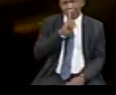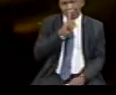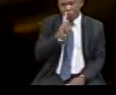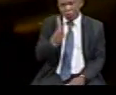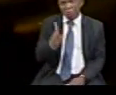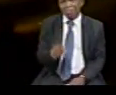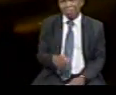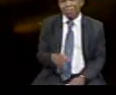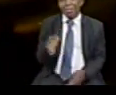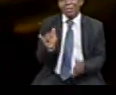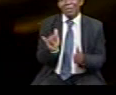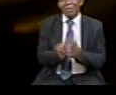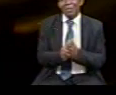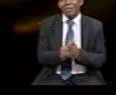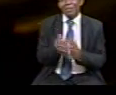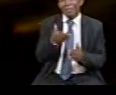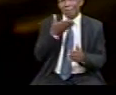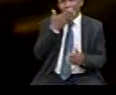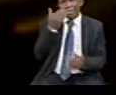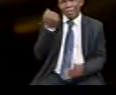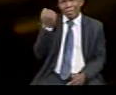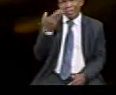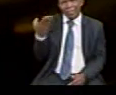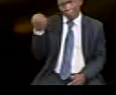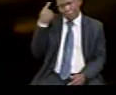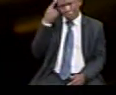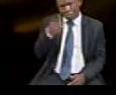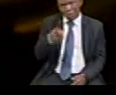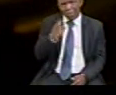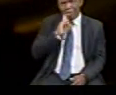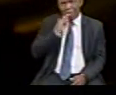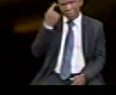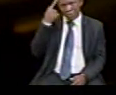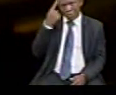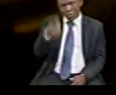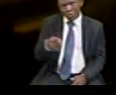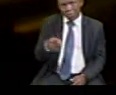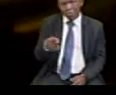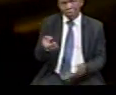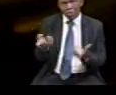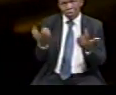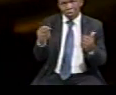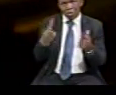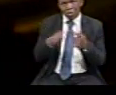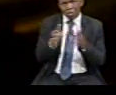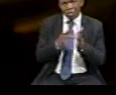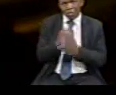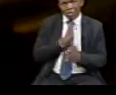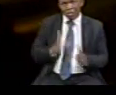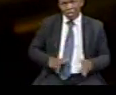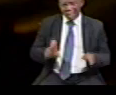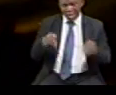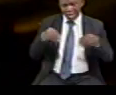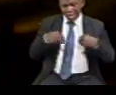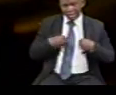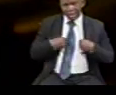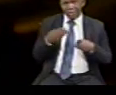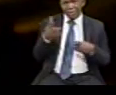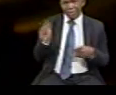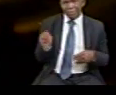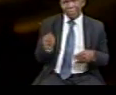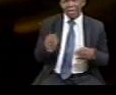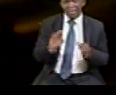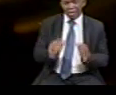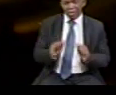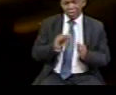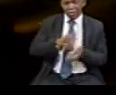true that the best thing you can do is to come to the Lord Jesus Christ as your personal Savior and to repent and